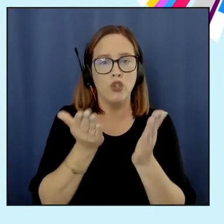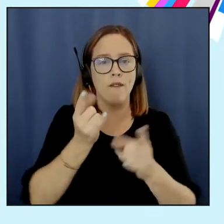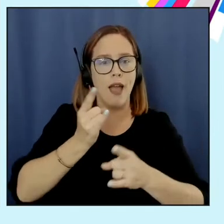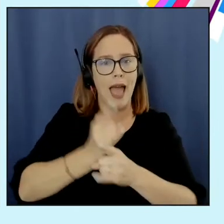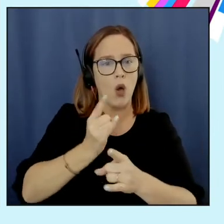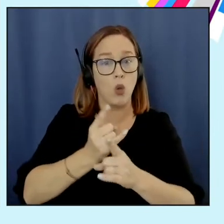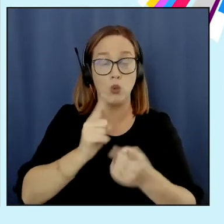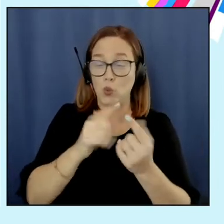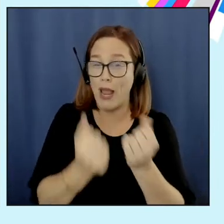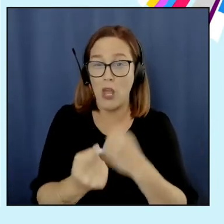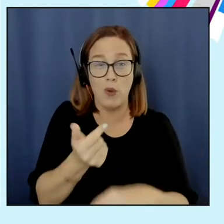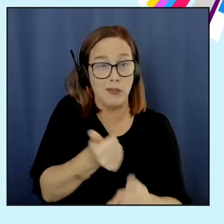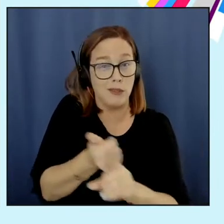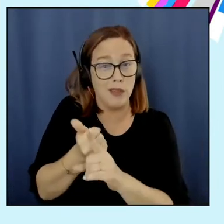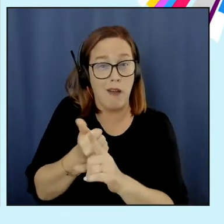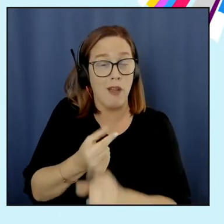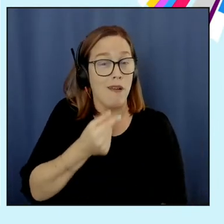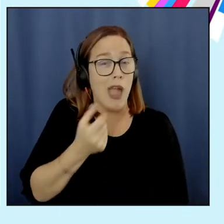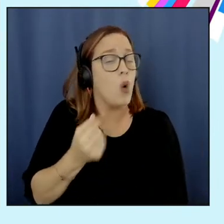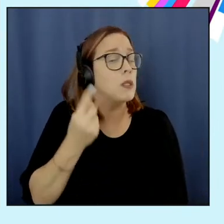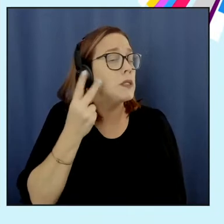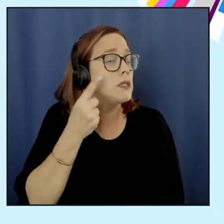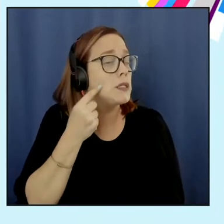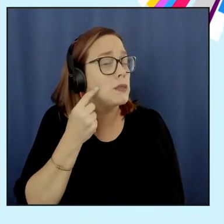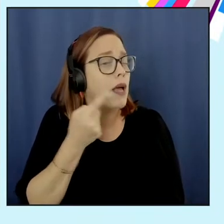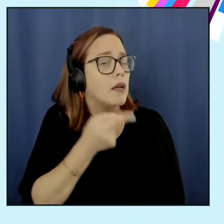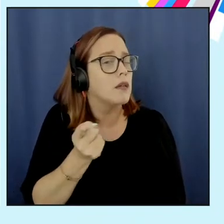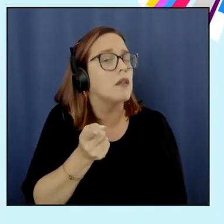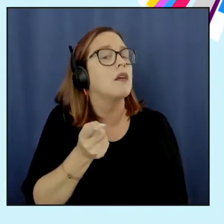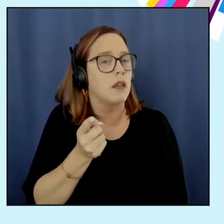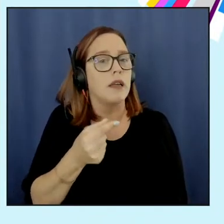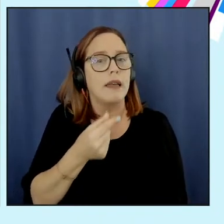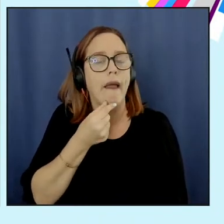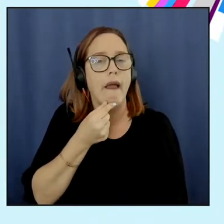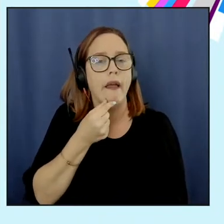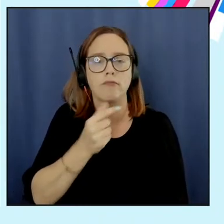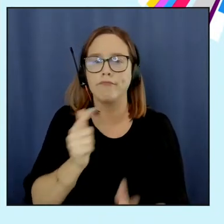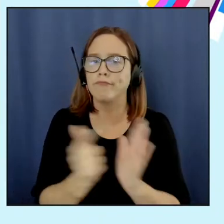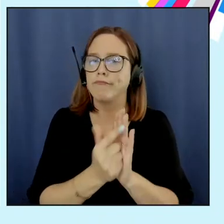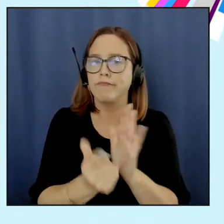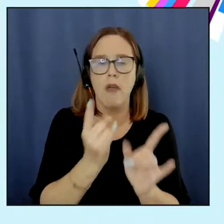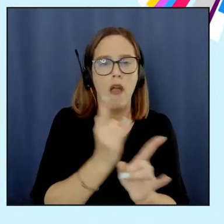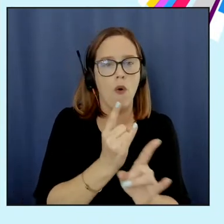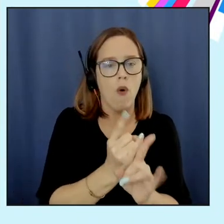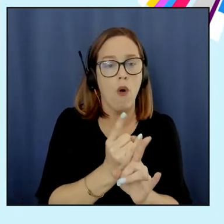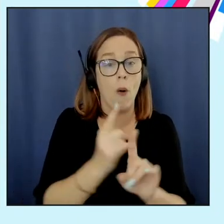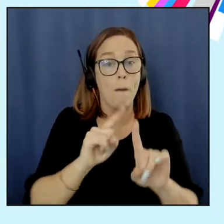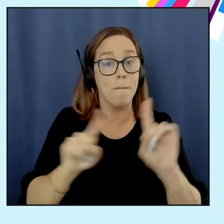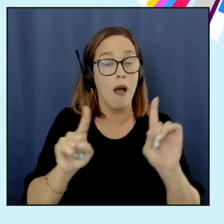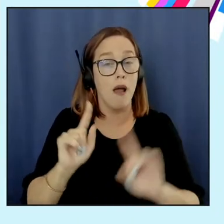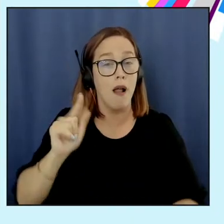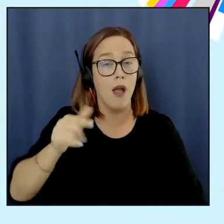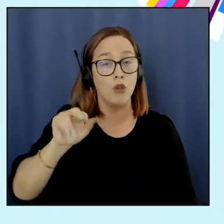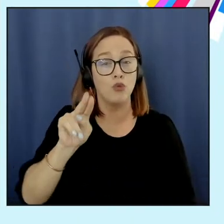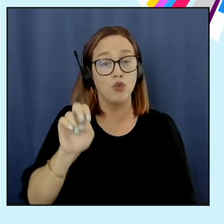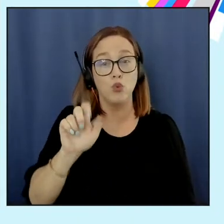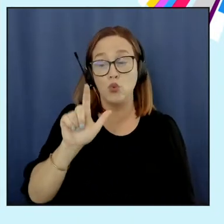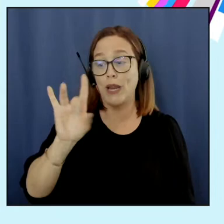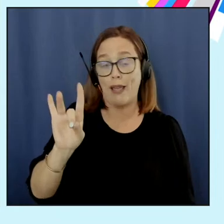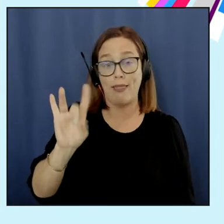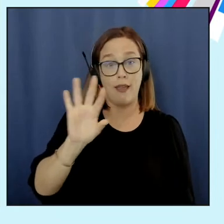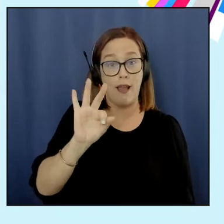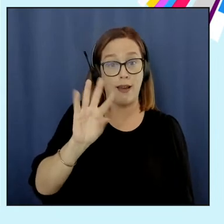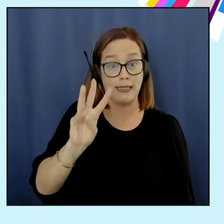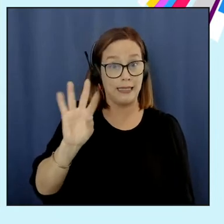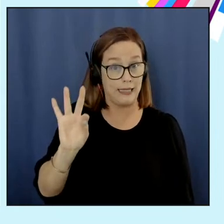who was gay or even suspected of being gay. But on June 28th, 1969, the